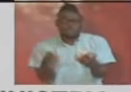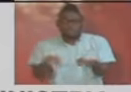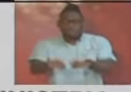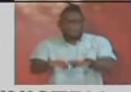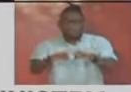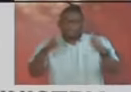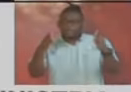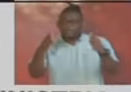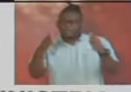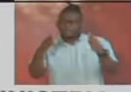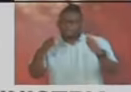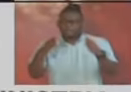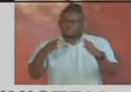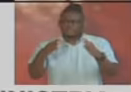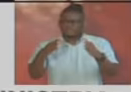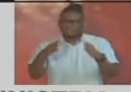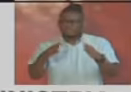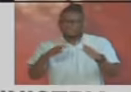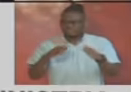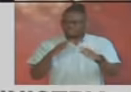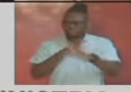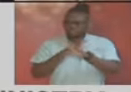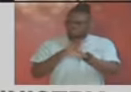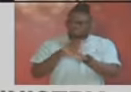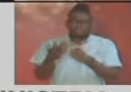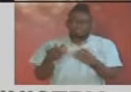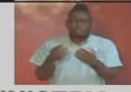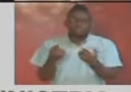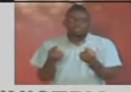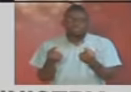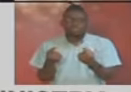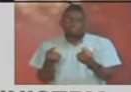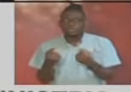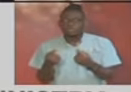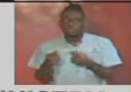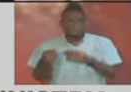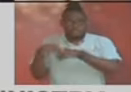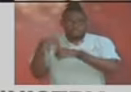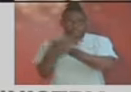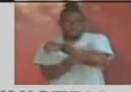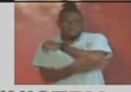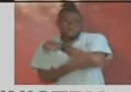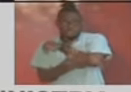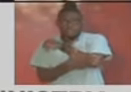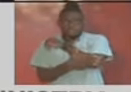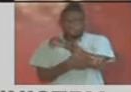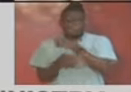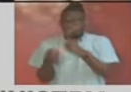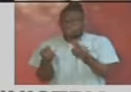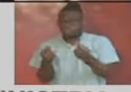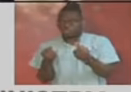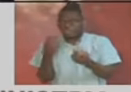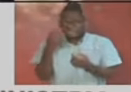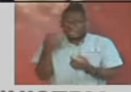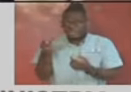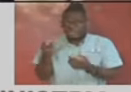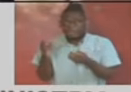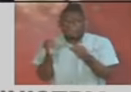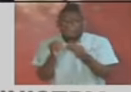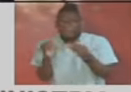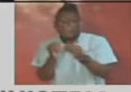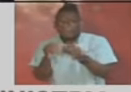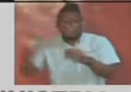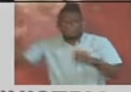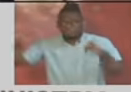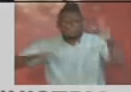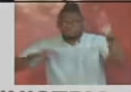a mixed bag for the countries that have opened. You have seen increases and some you have not seen increases